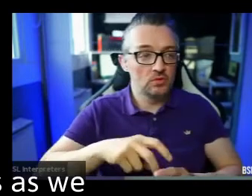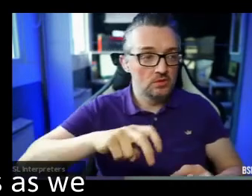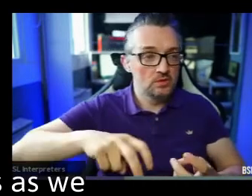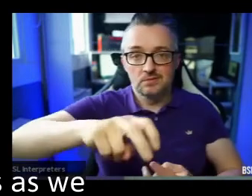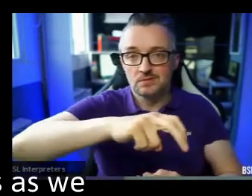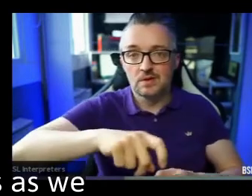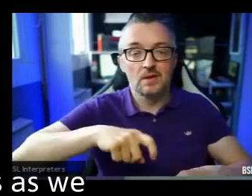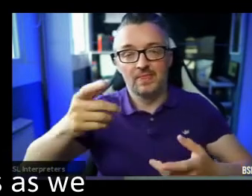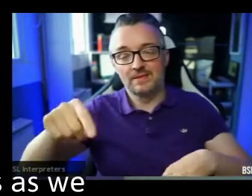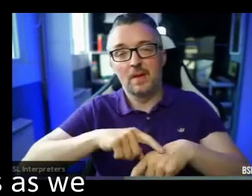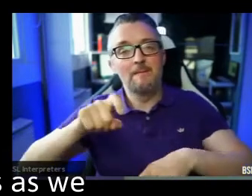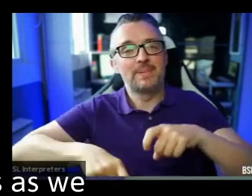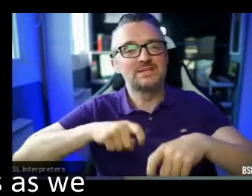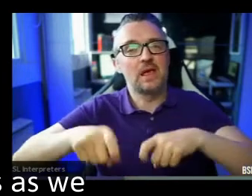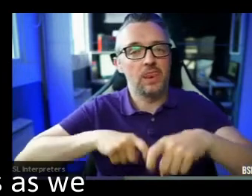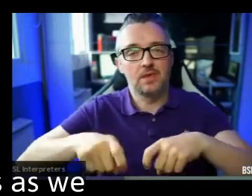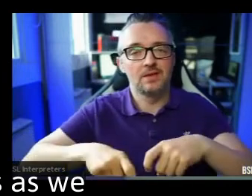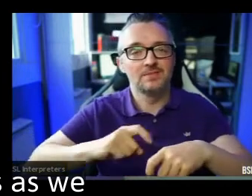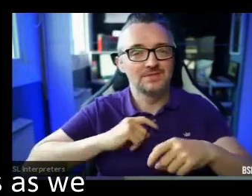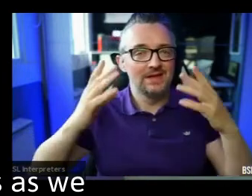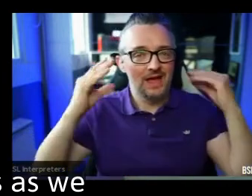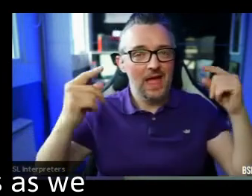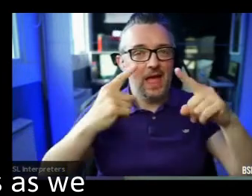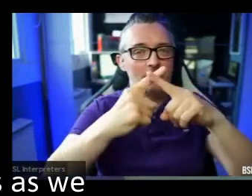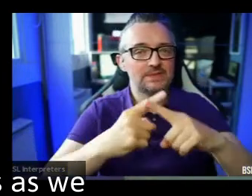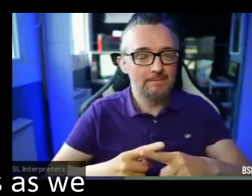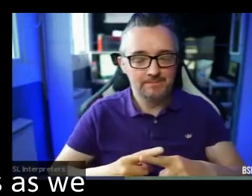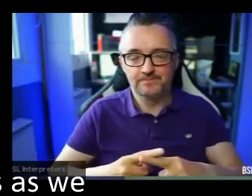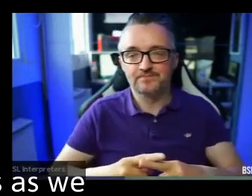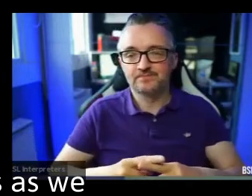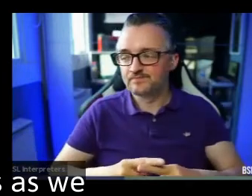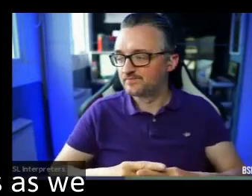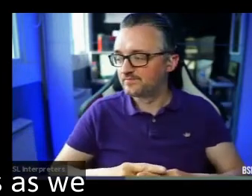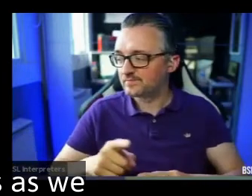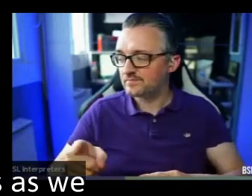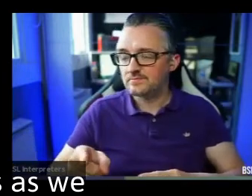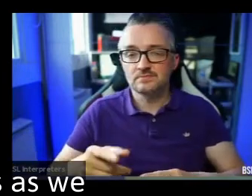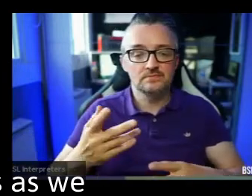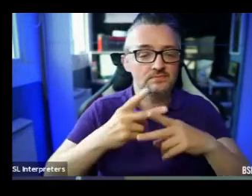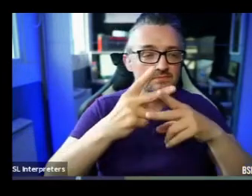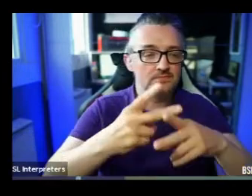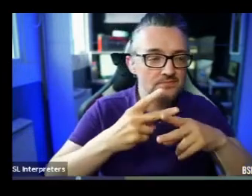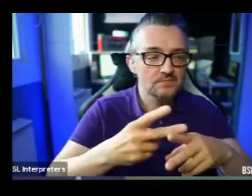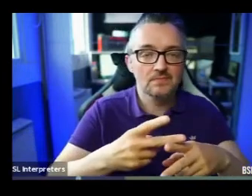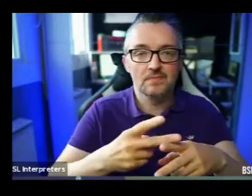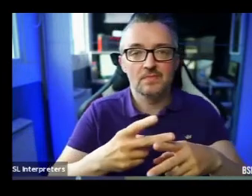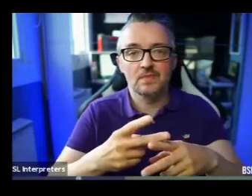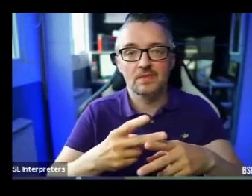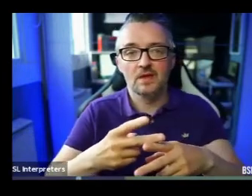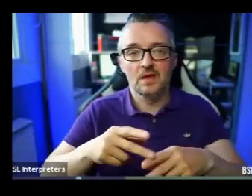he now had to run around our bikes as we were riding bikes through Amsterdam, taking care